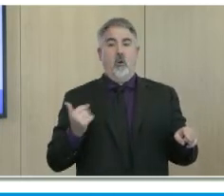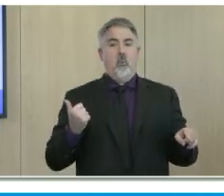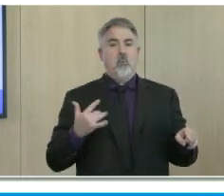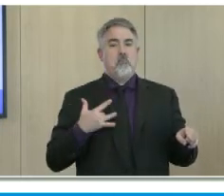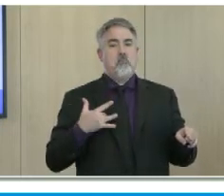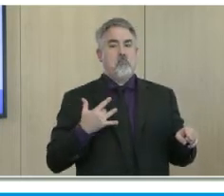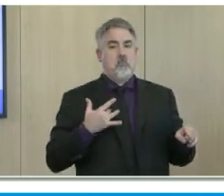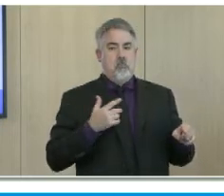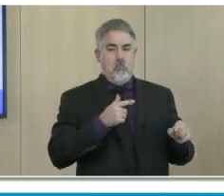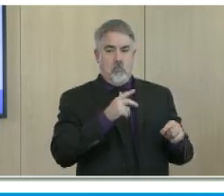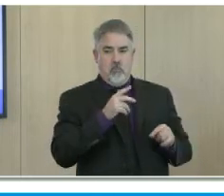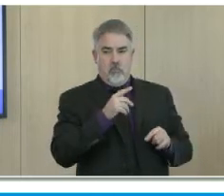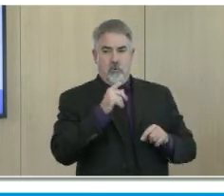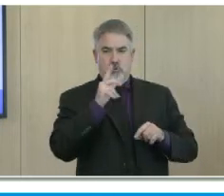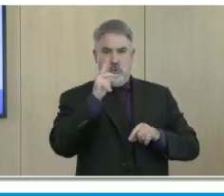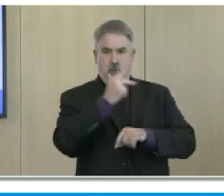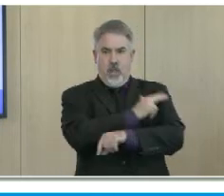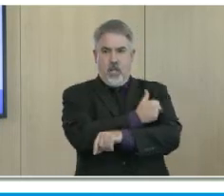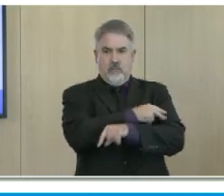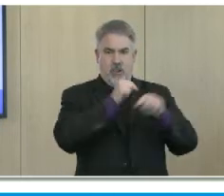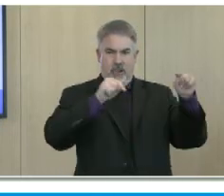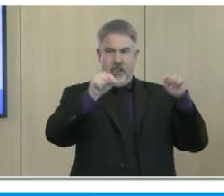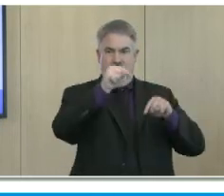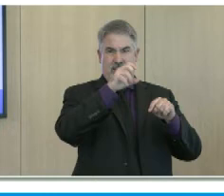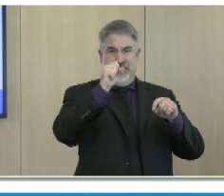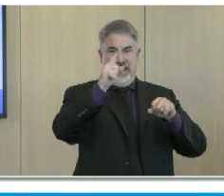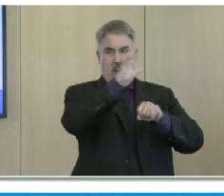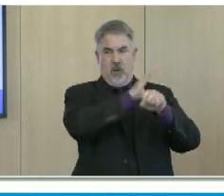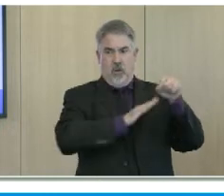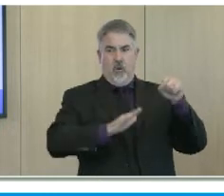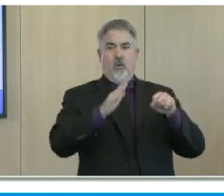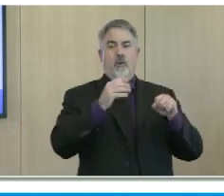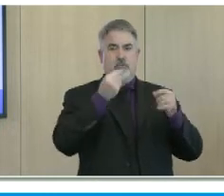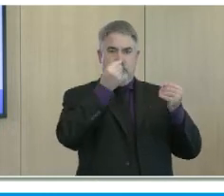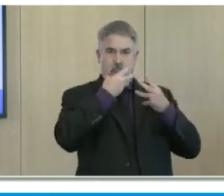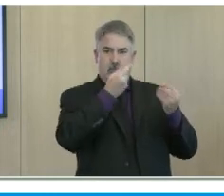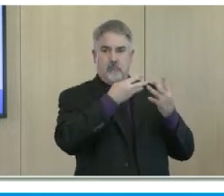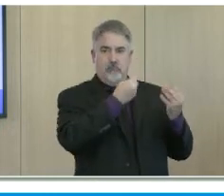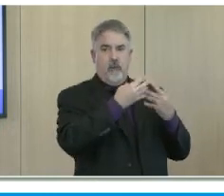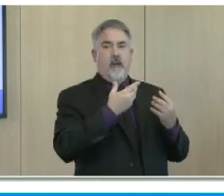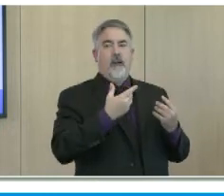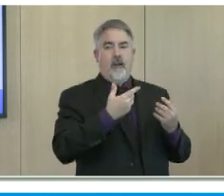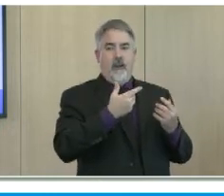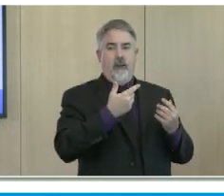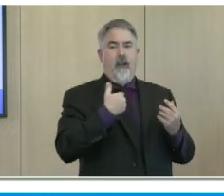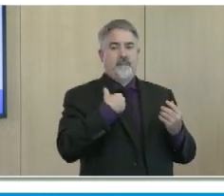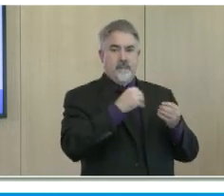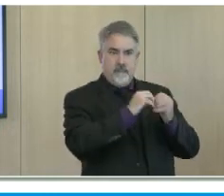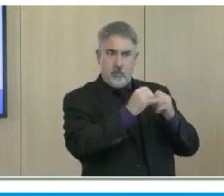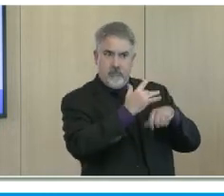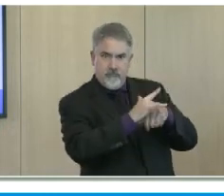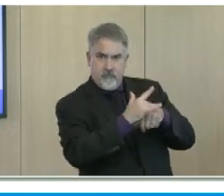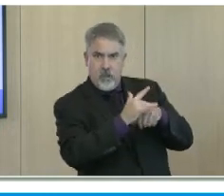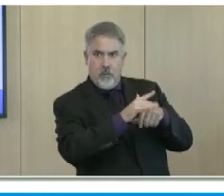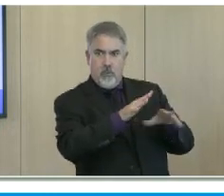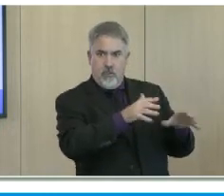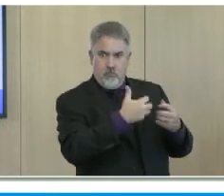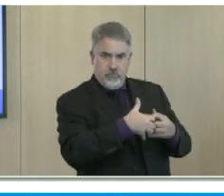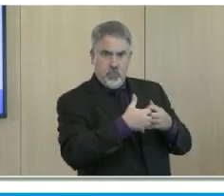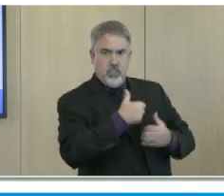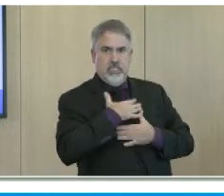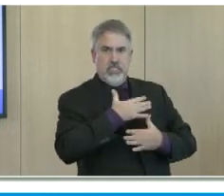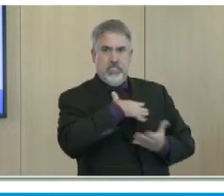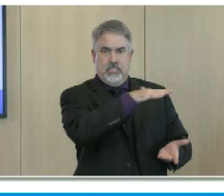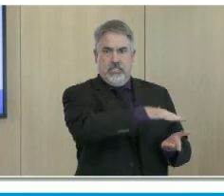Diego-based hospitals are reporting their numbers, and we appreciate their help and cooperation and coordination. There's